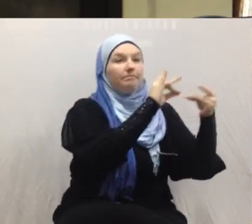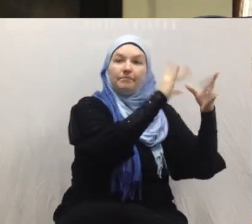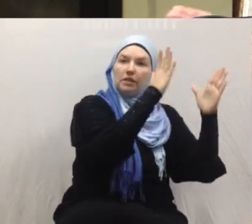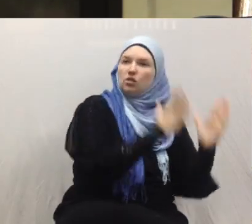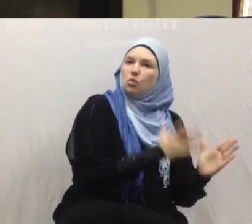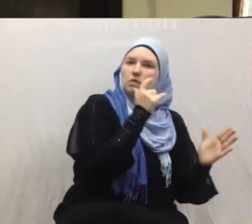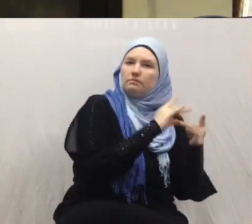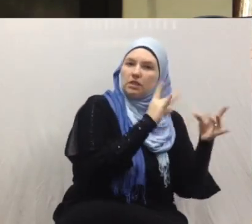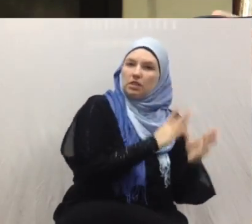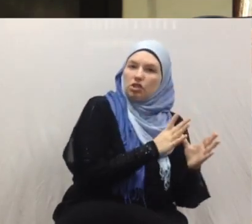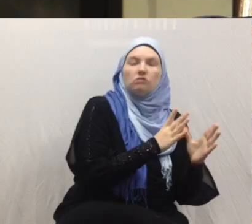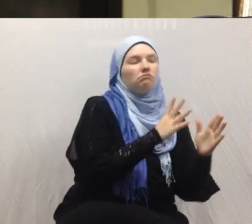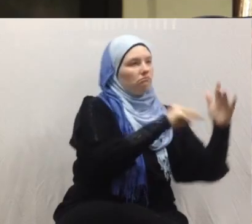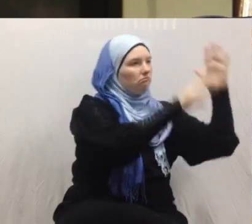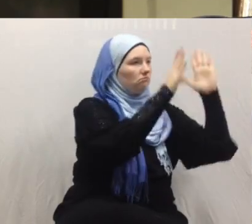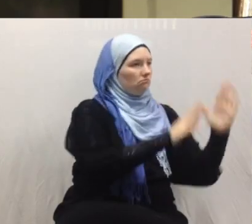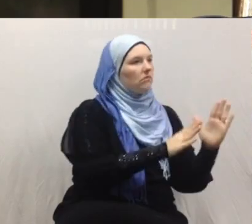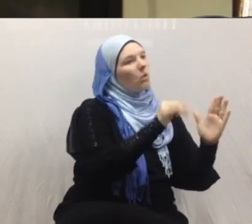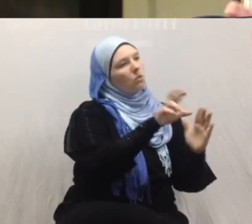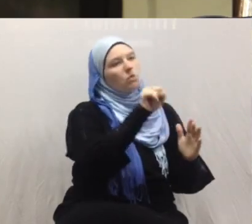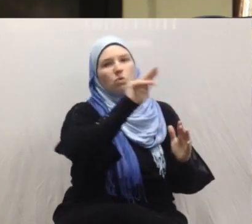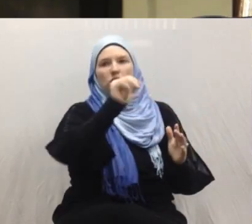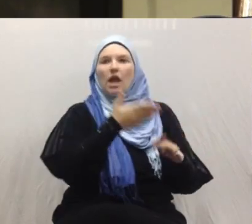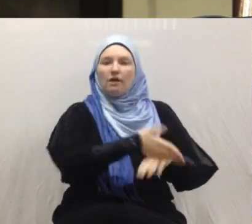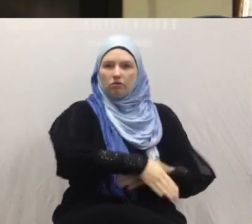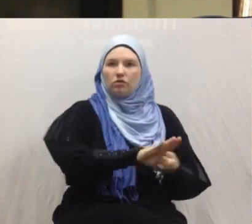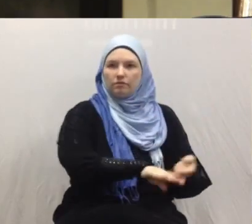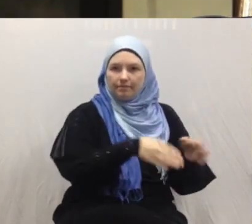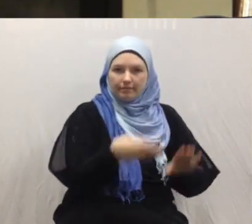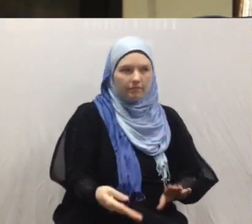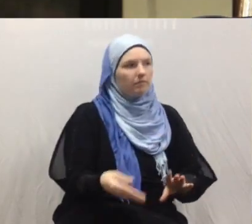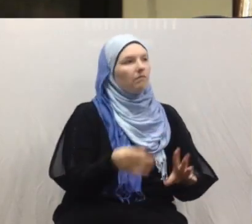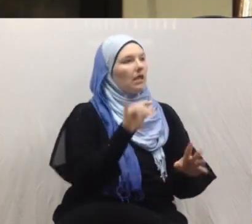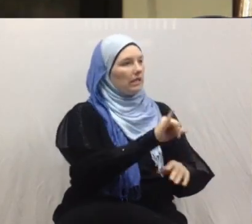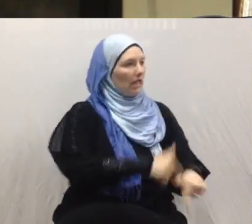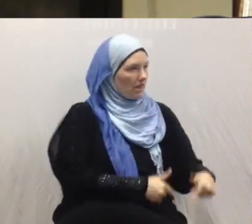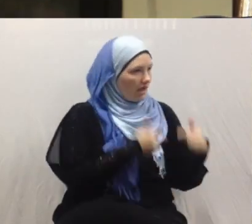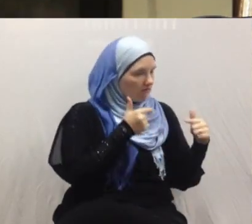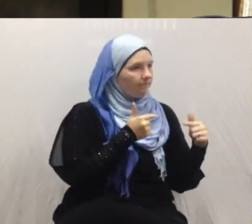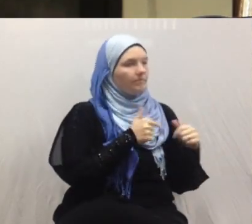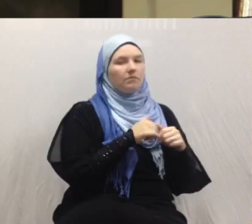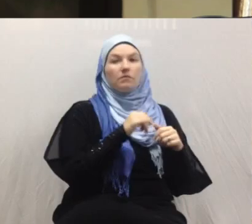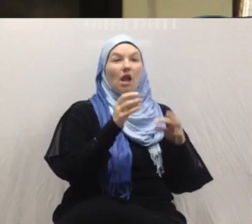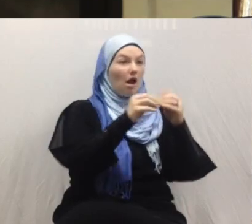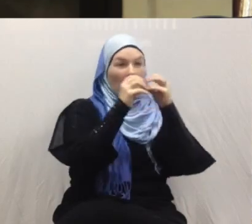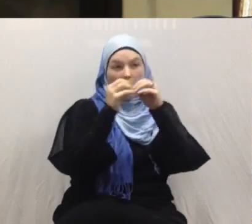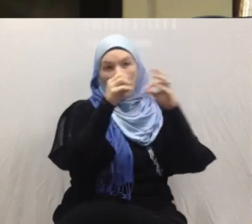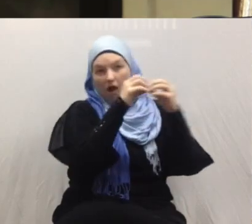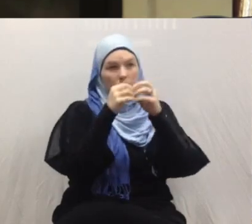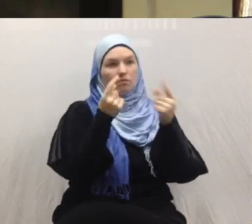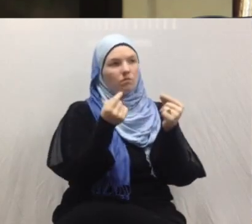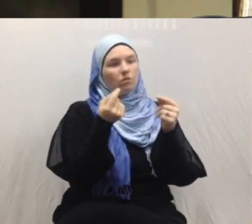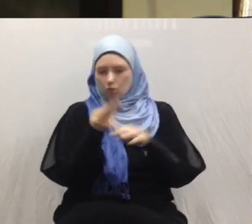them, or his sunnah after he had departed. And those are the references to resolve disputes.